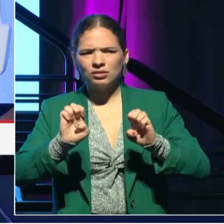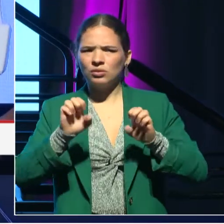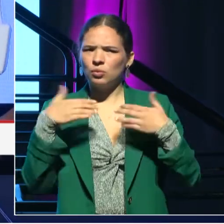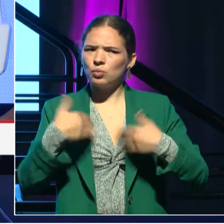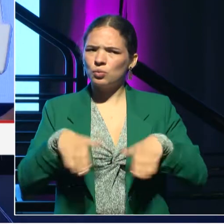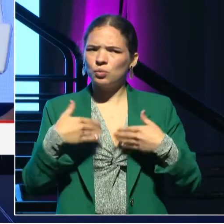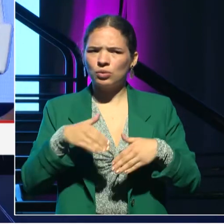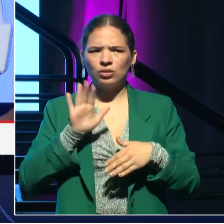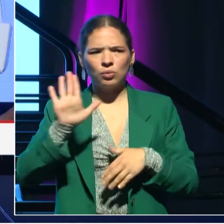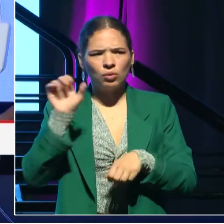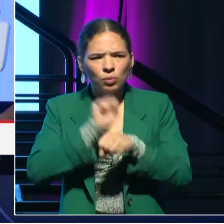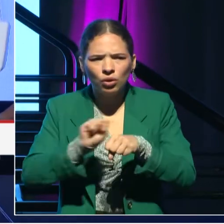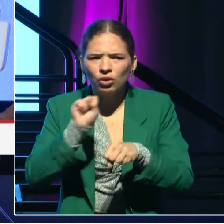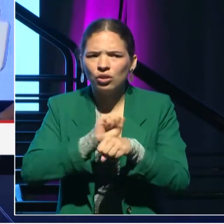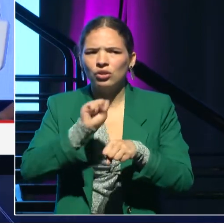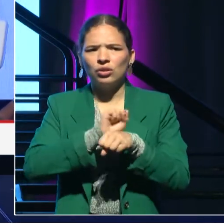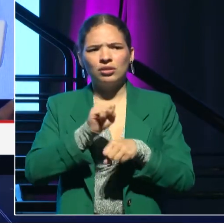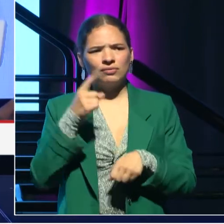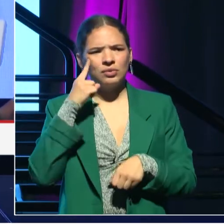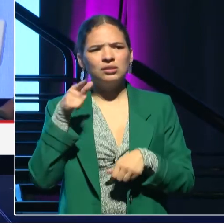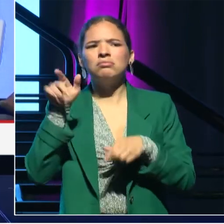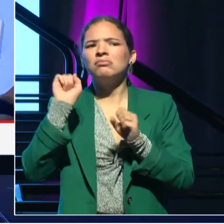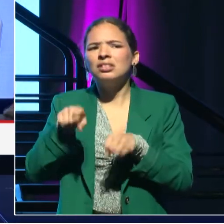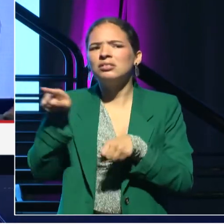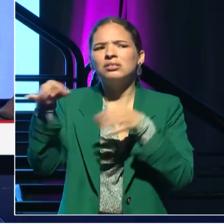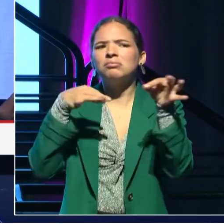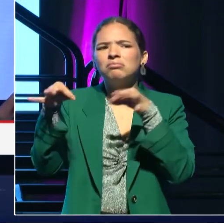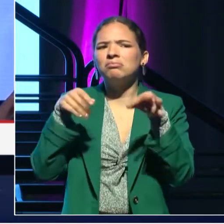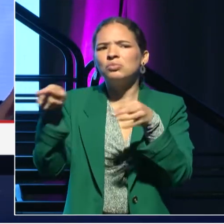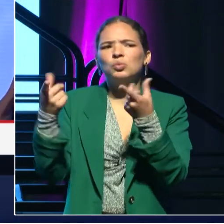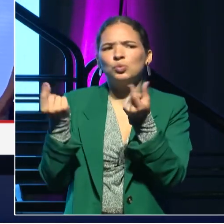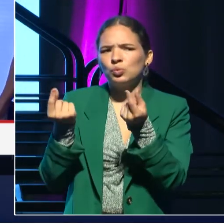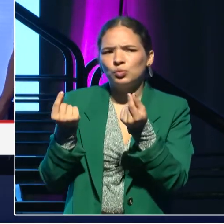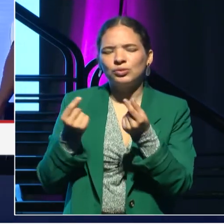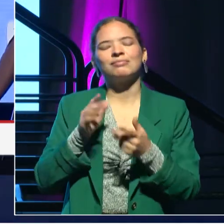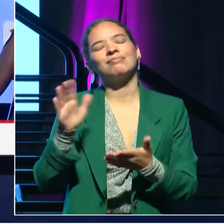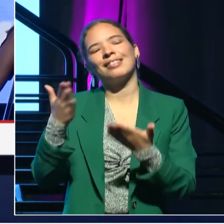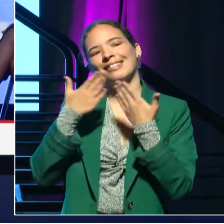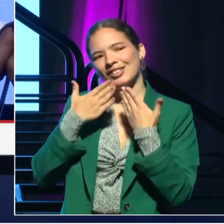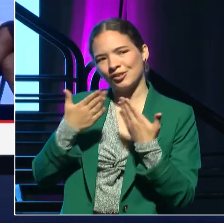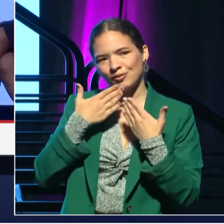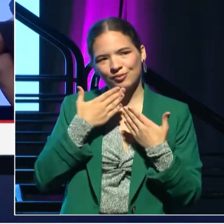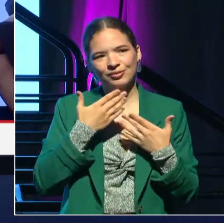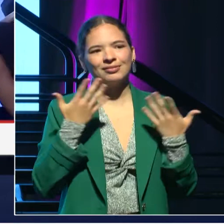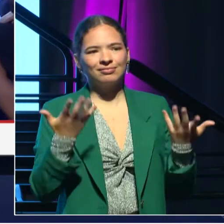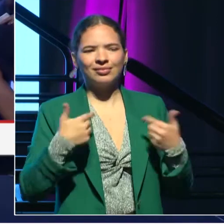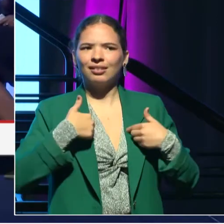work. So tell us a little bit about what the caucus is doing. Thank you so much. I'm so delighted to be here